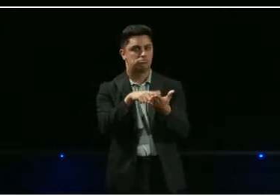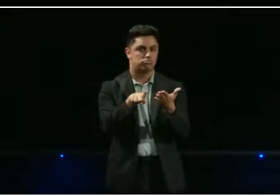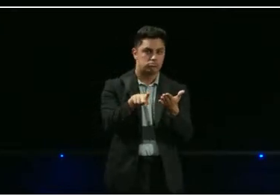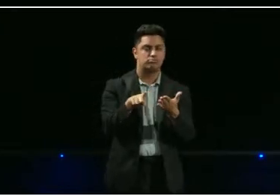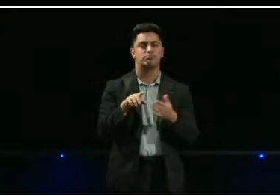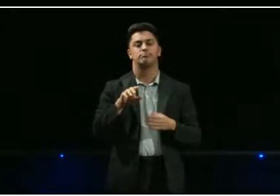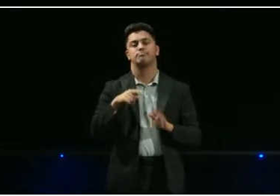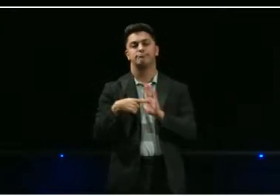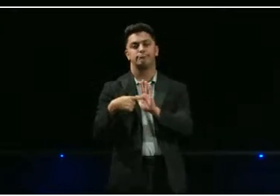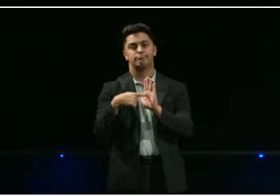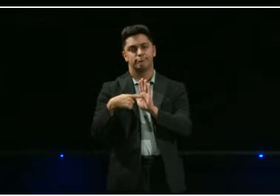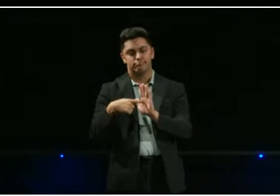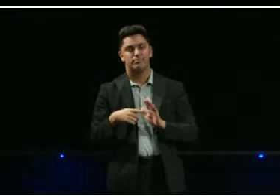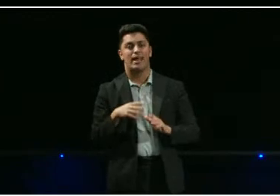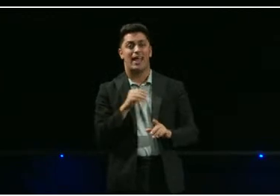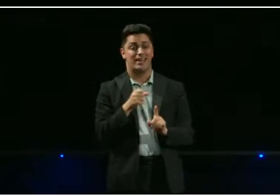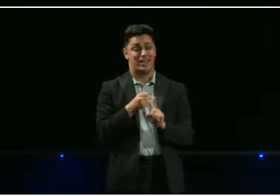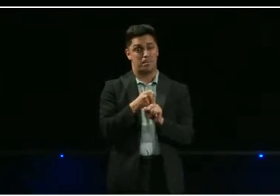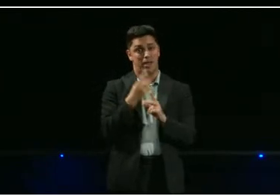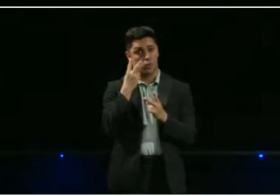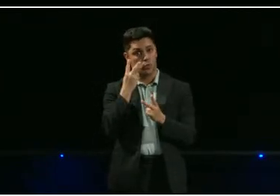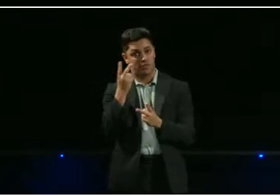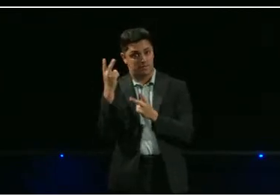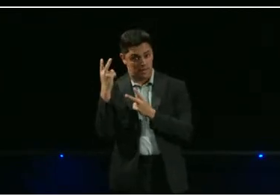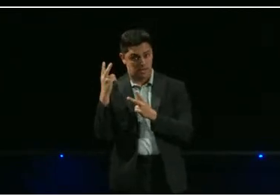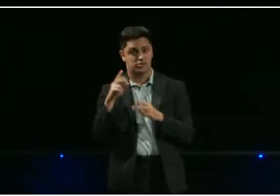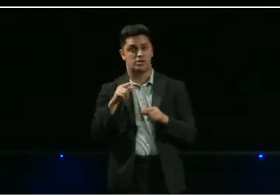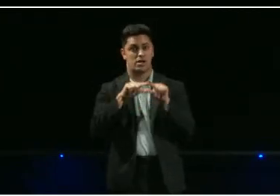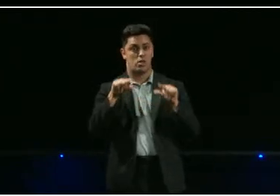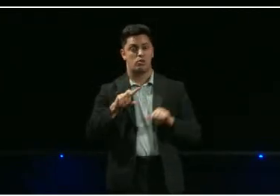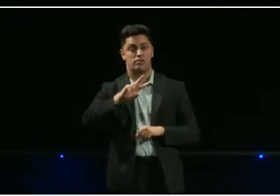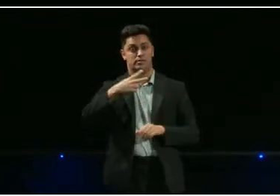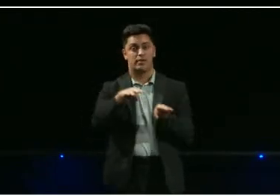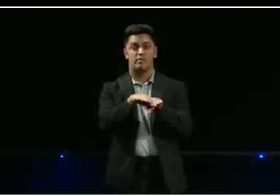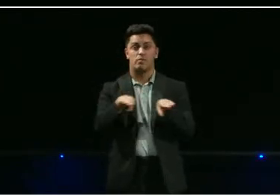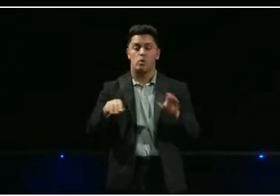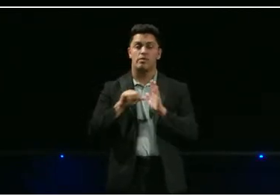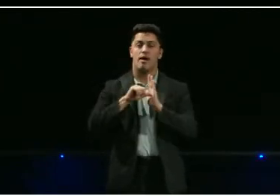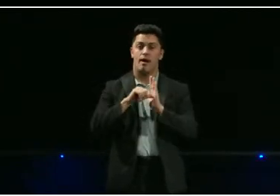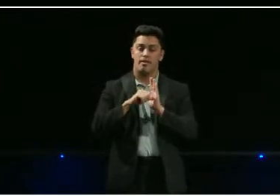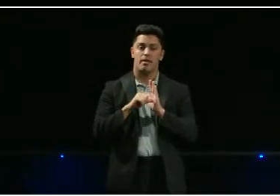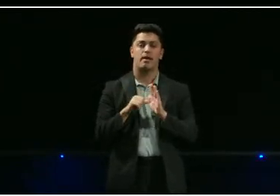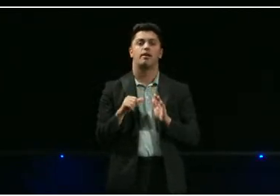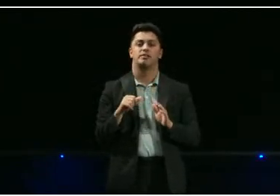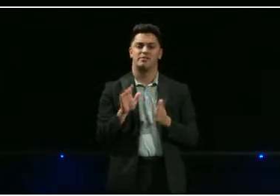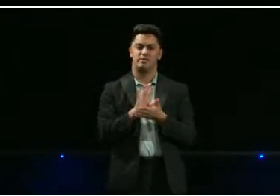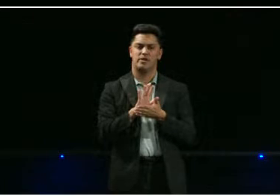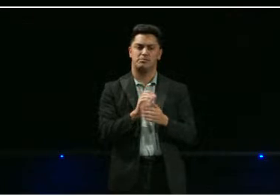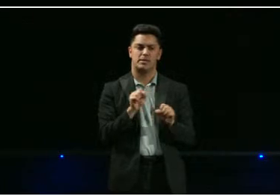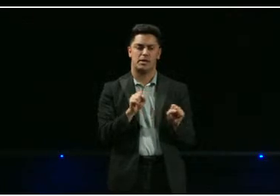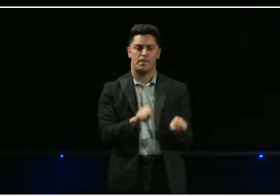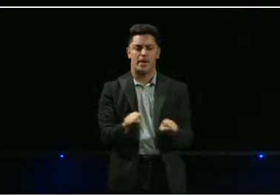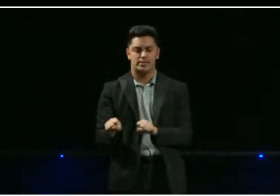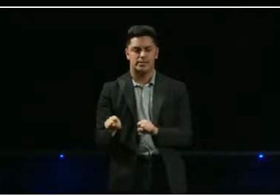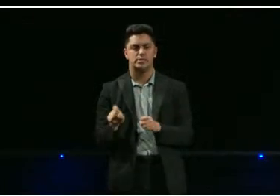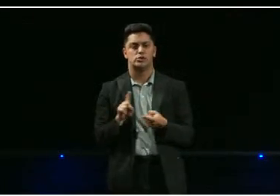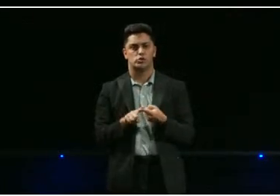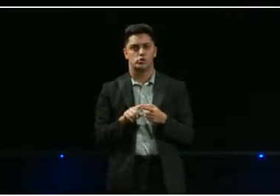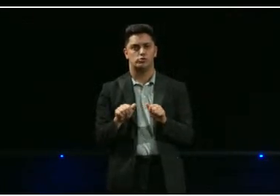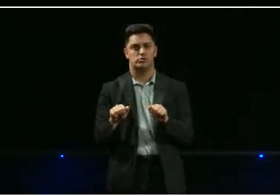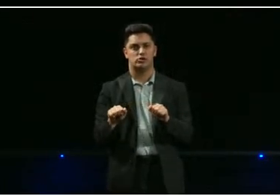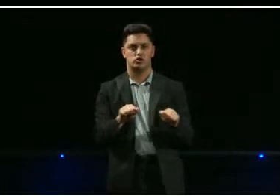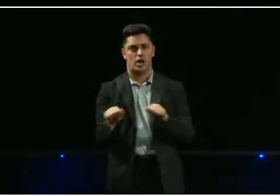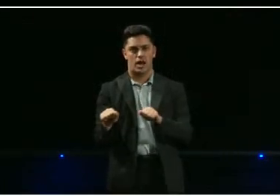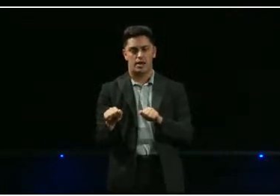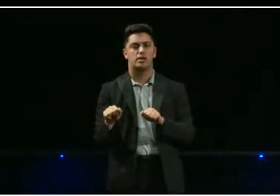especially our Impact Reflection Gallery on the second floor, which highlights film's capacity to shape public